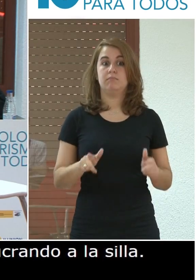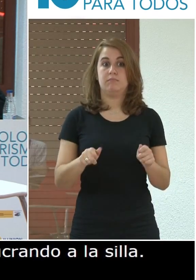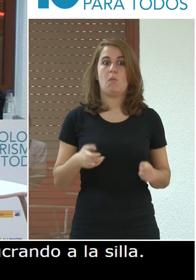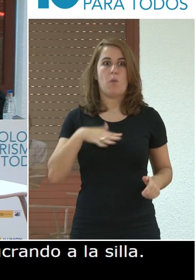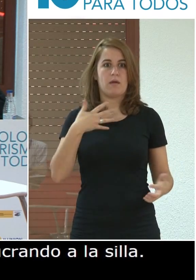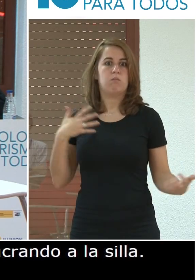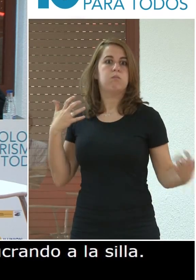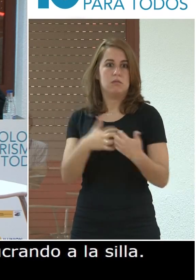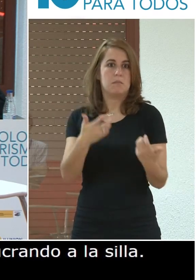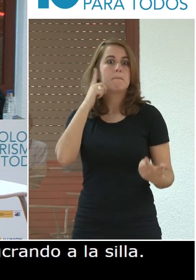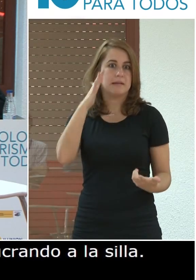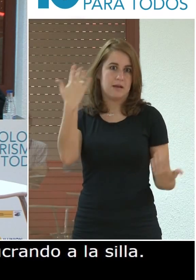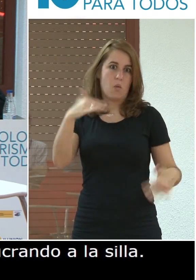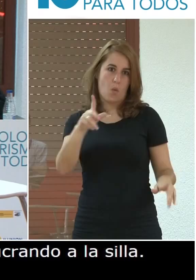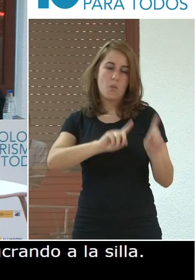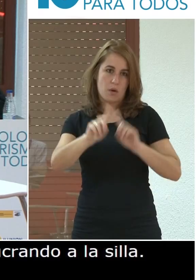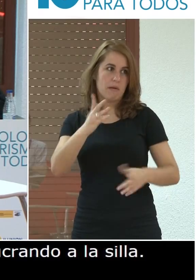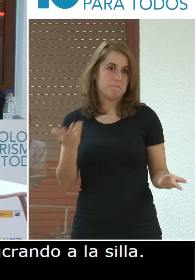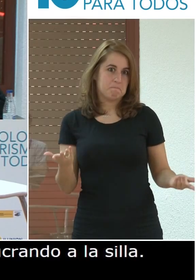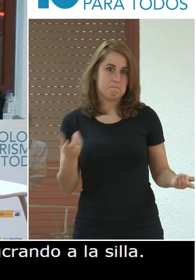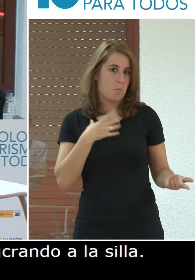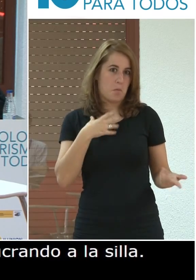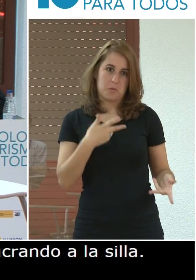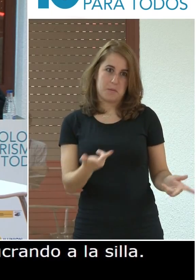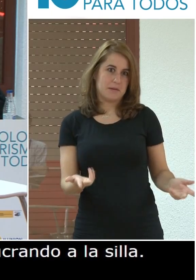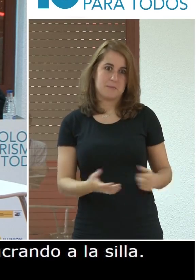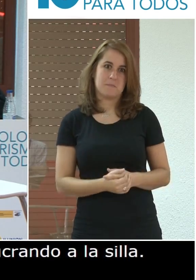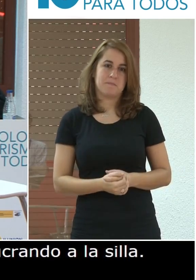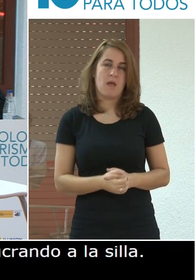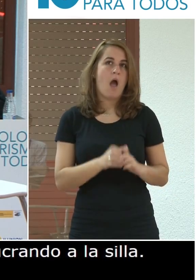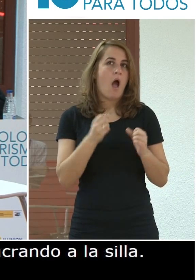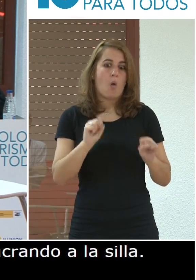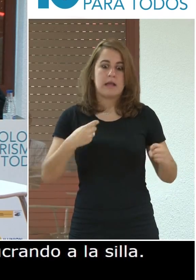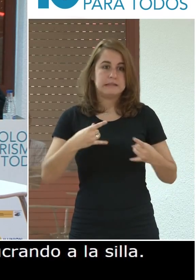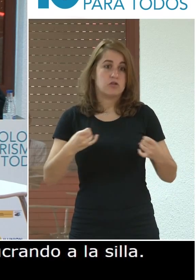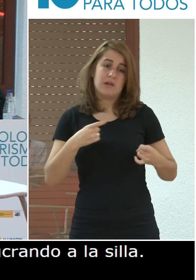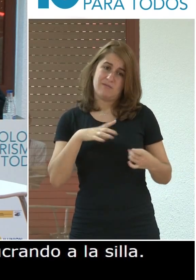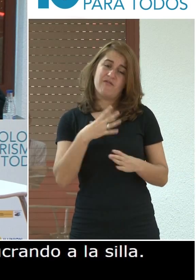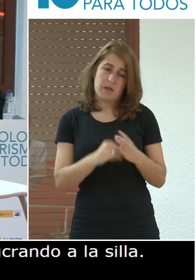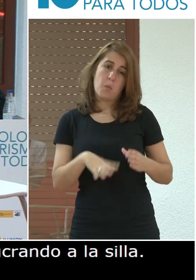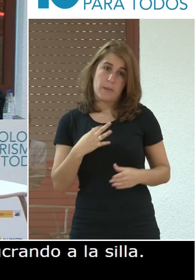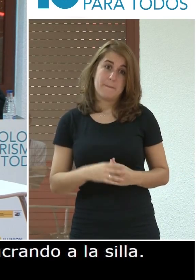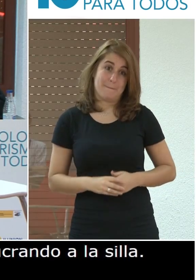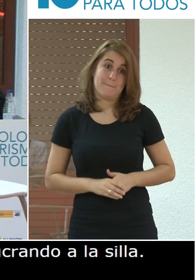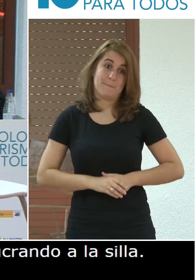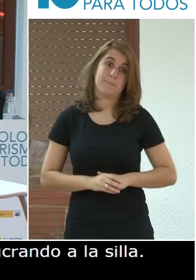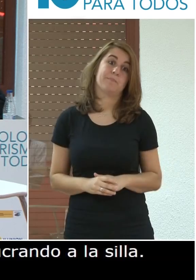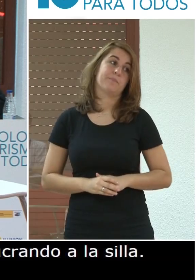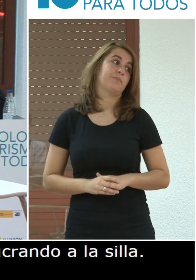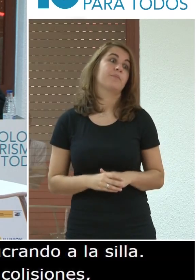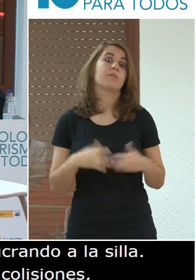If a disabled person is going to crash, imagine the problem. We can't allow this to happen. Although the sensors